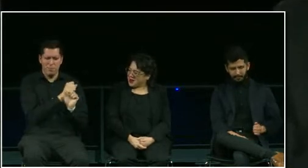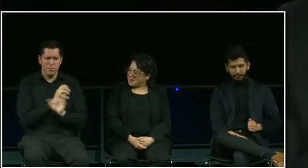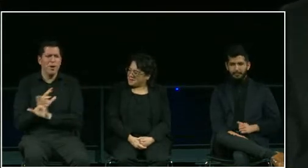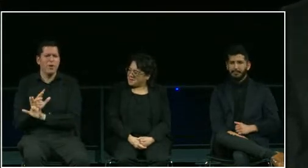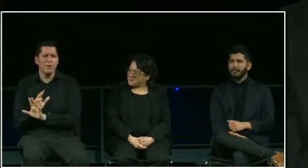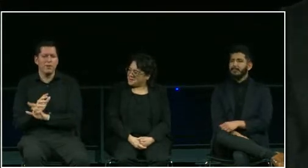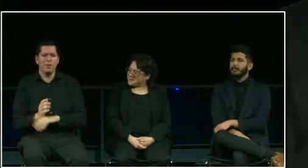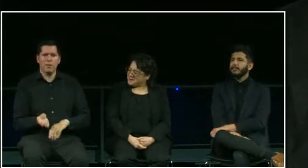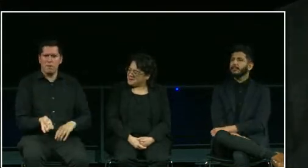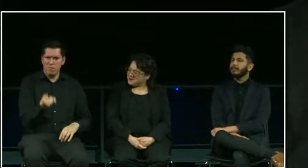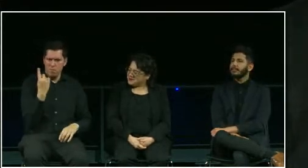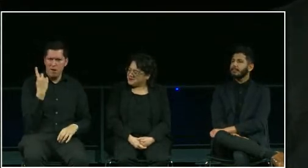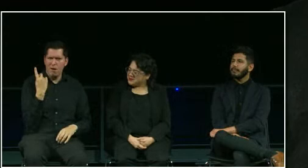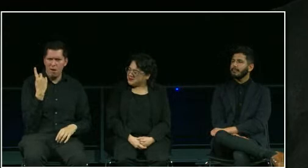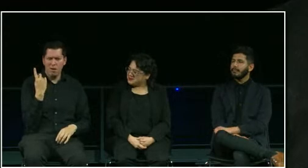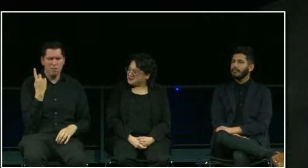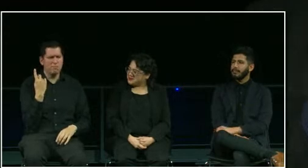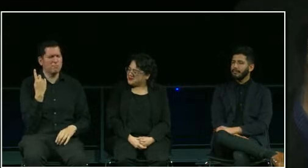the things that I was really